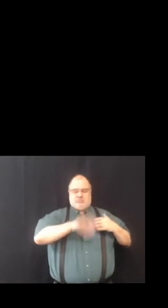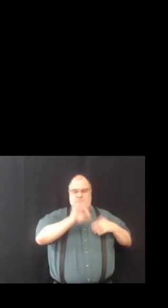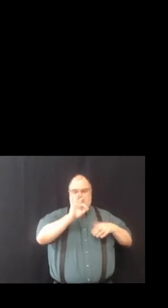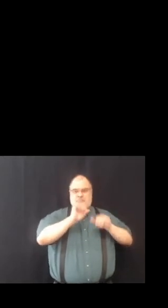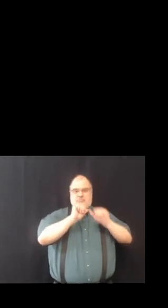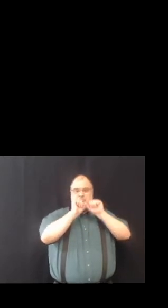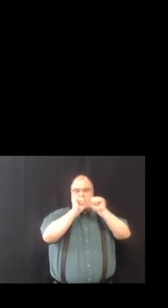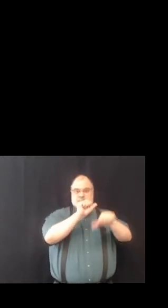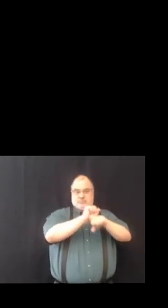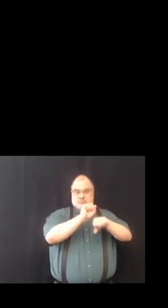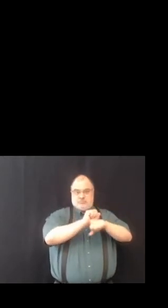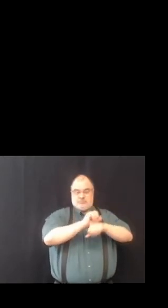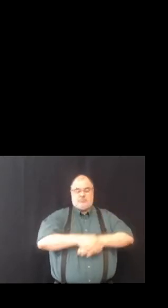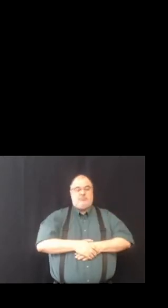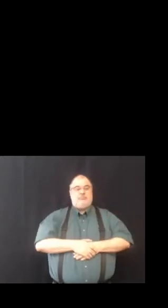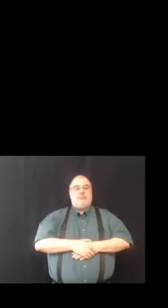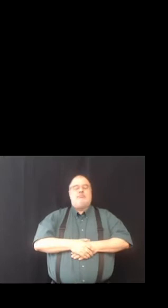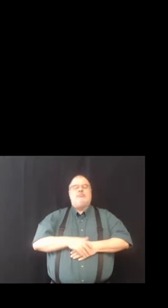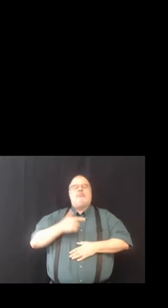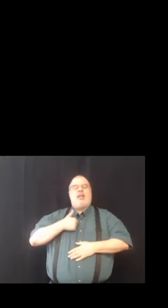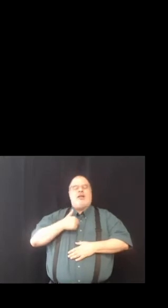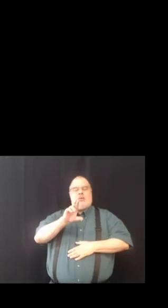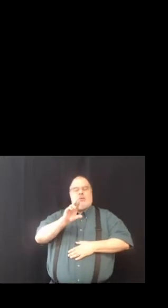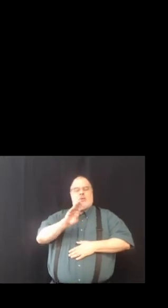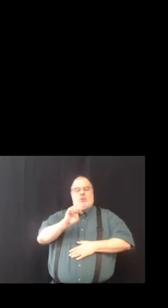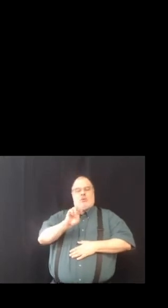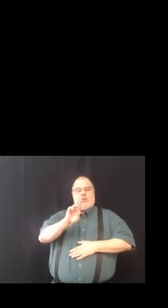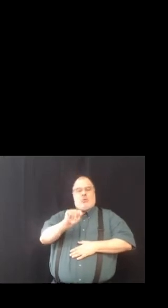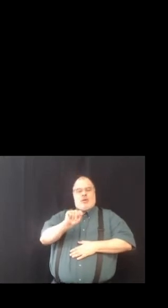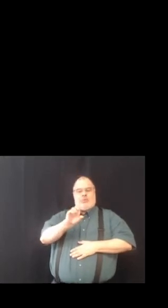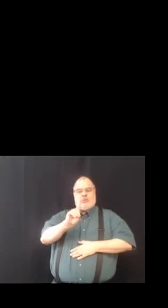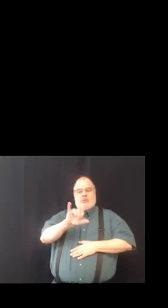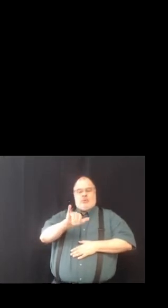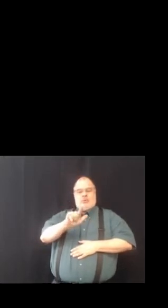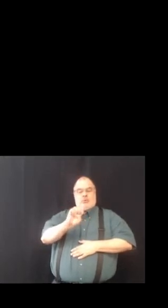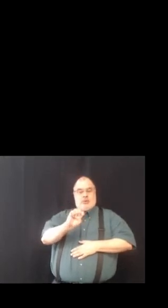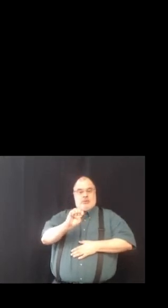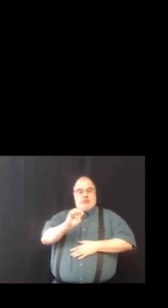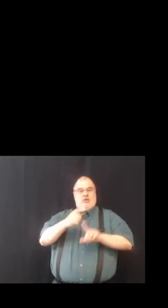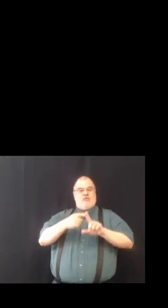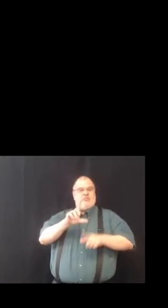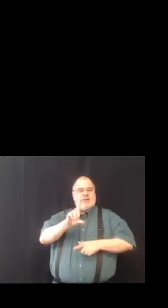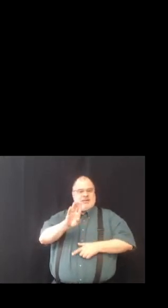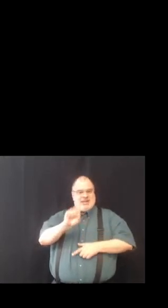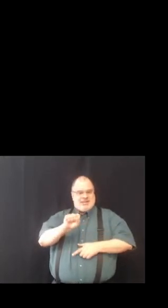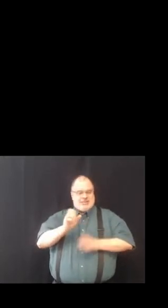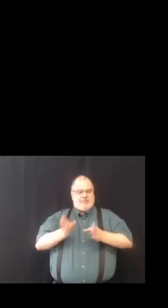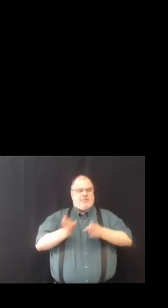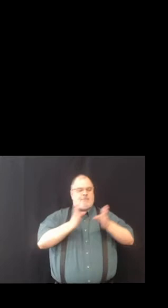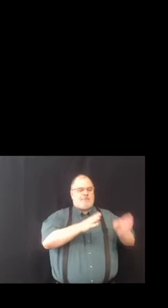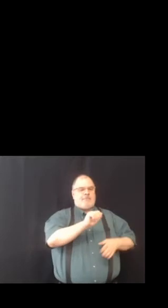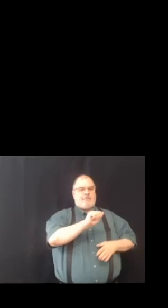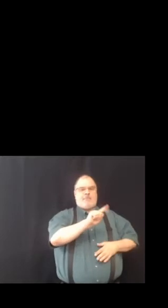our co-host today is Robert Doyle with Blind Services, and also Allison Flanagan